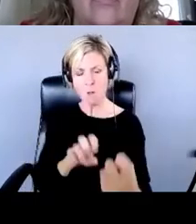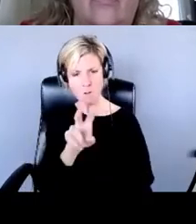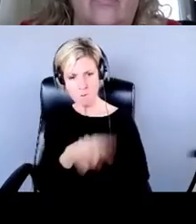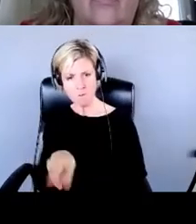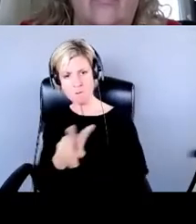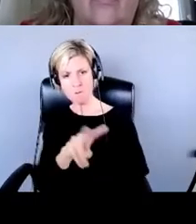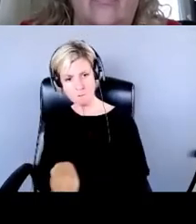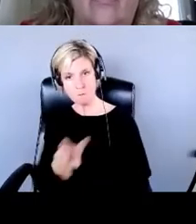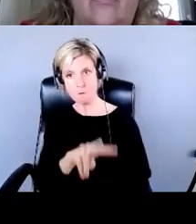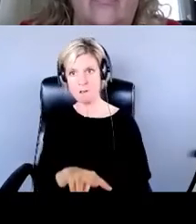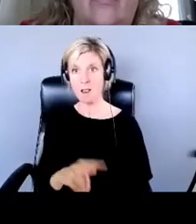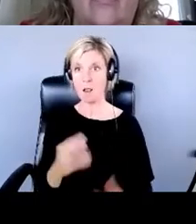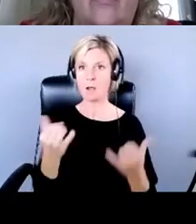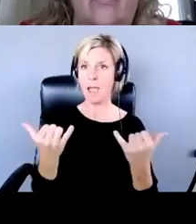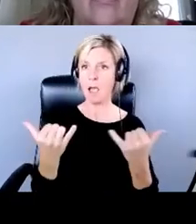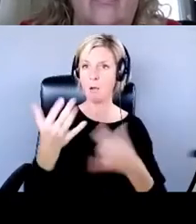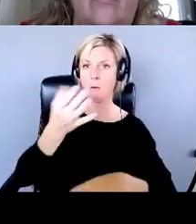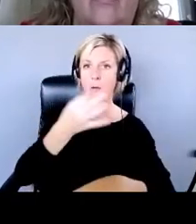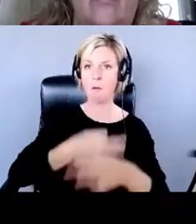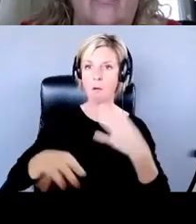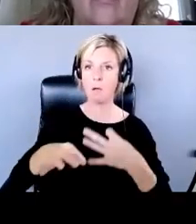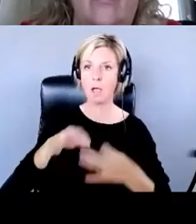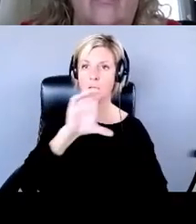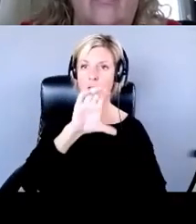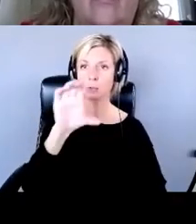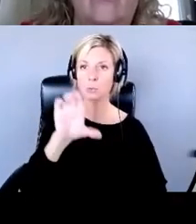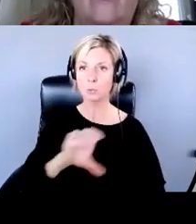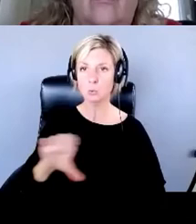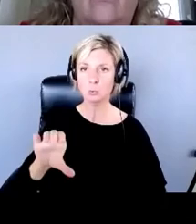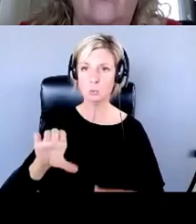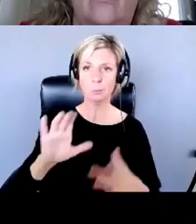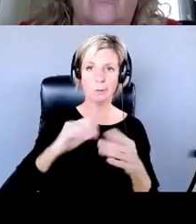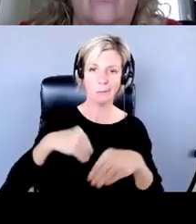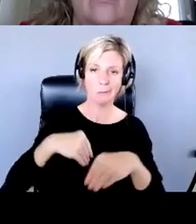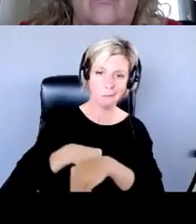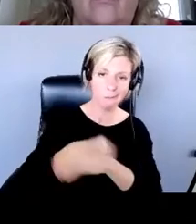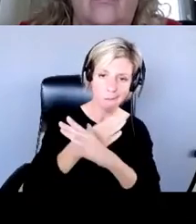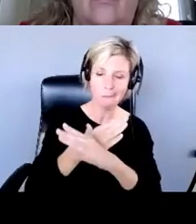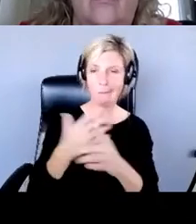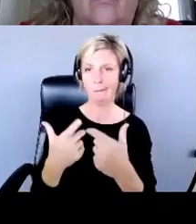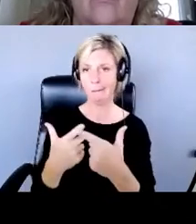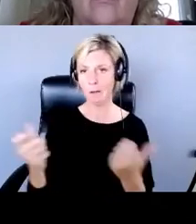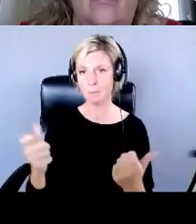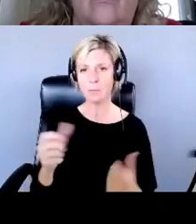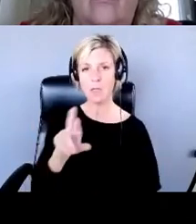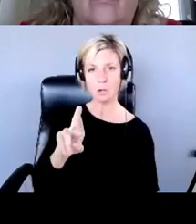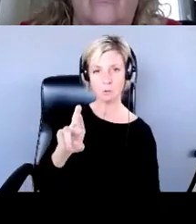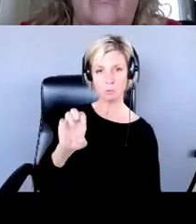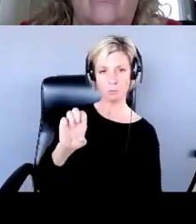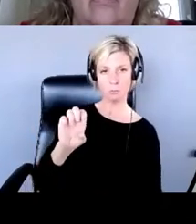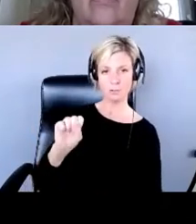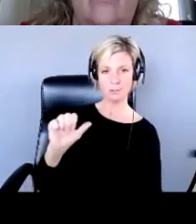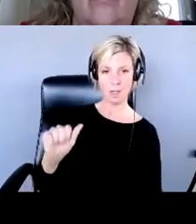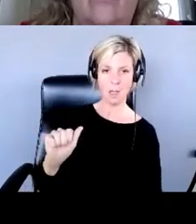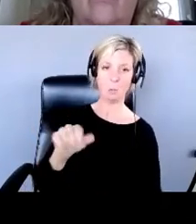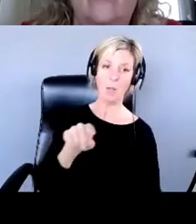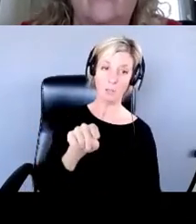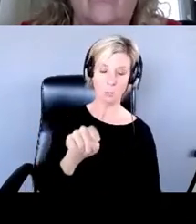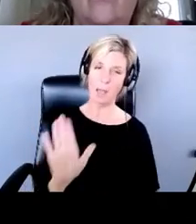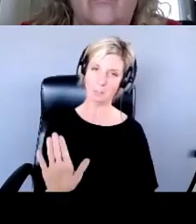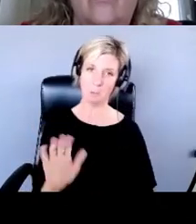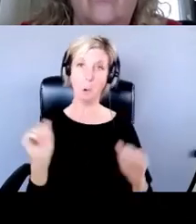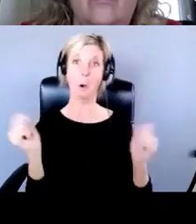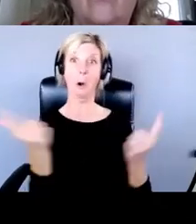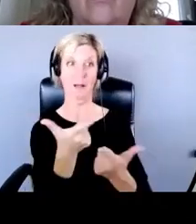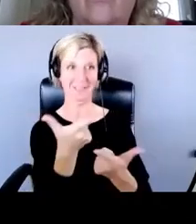when you're dealing with something like this on Zoom, I assume. And Risa, I think you have, all of you, I'm sure, had a lot of practice